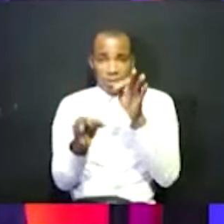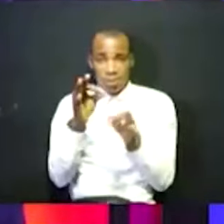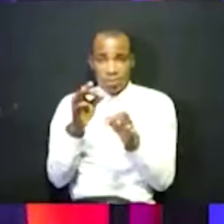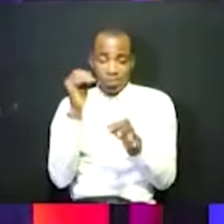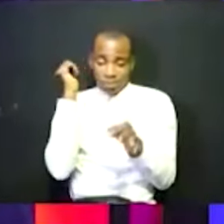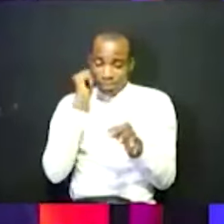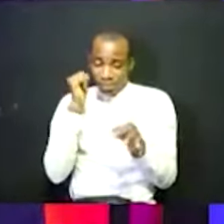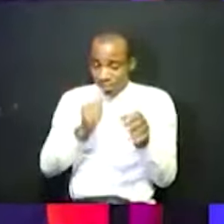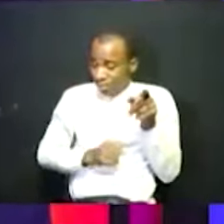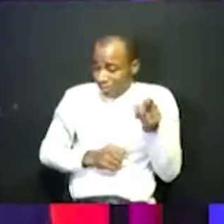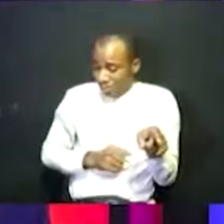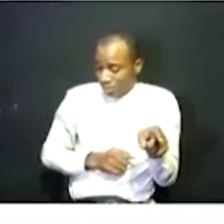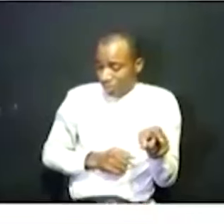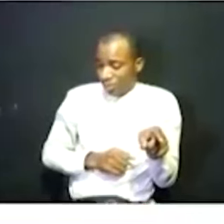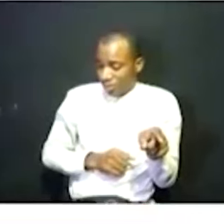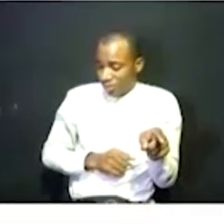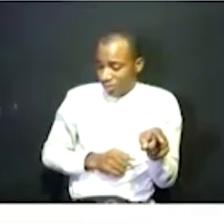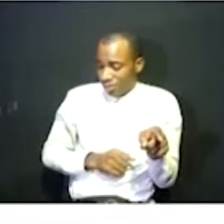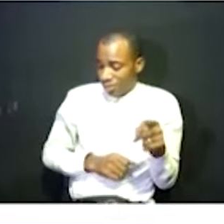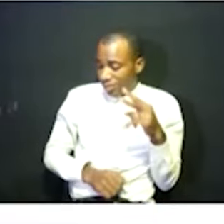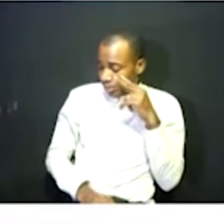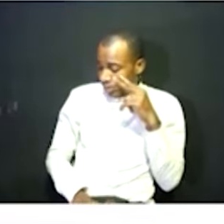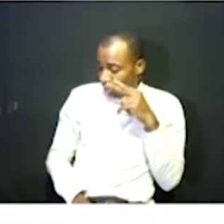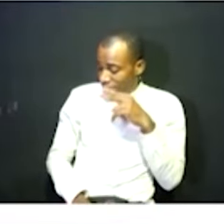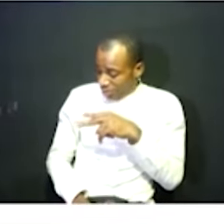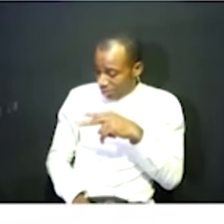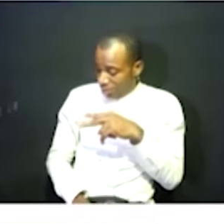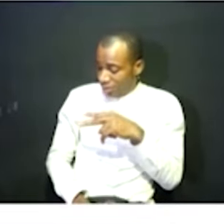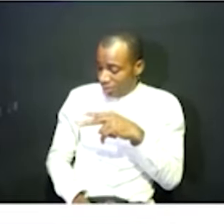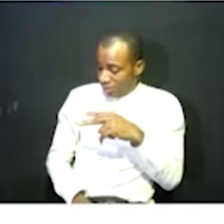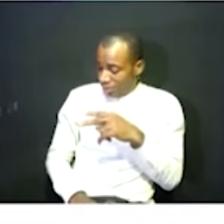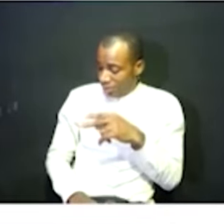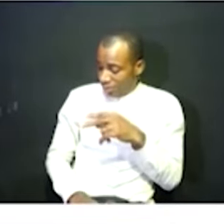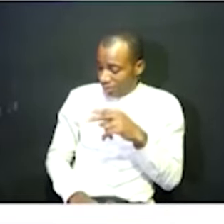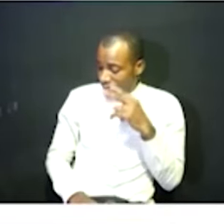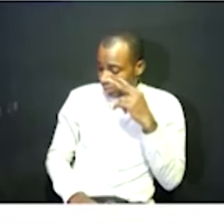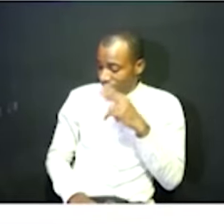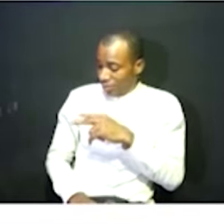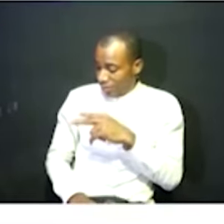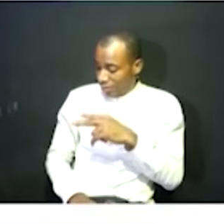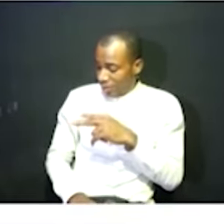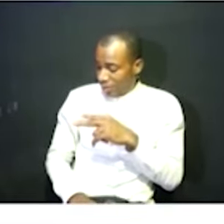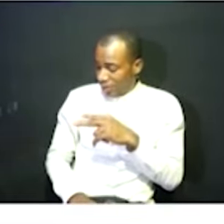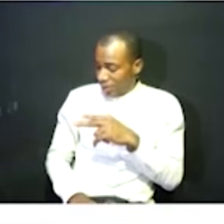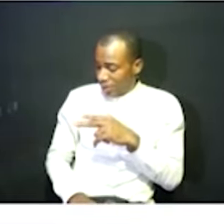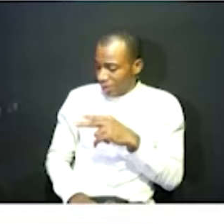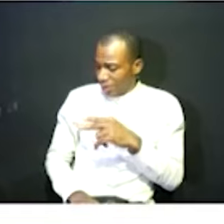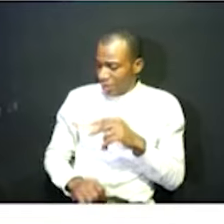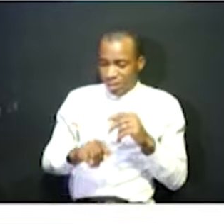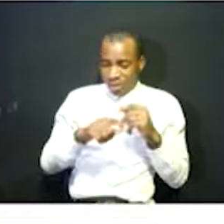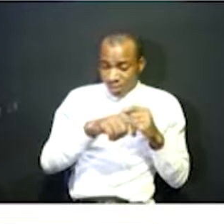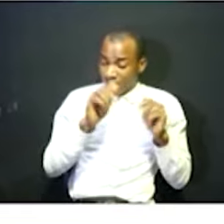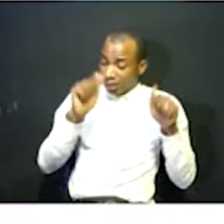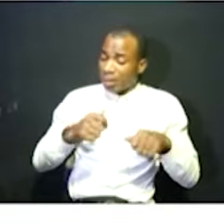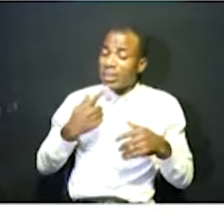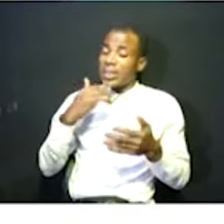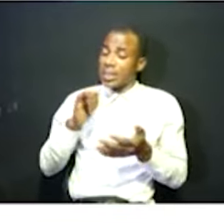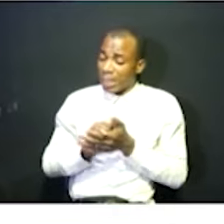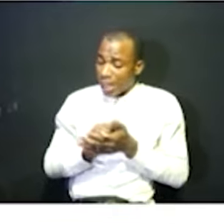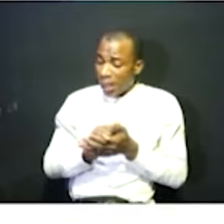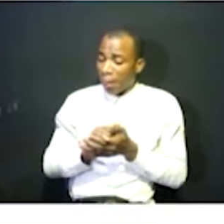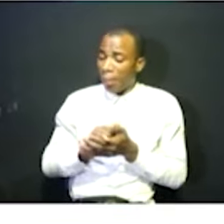watch our marital life, would she conclude that marriage is a gift from God? Sabaya